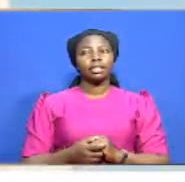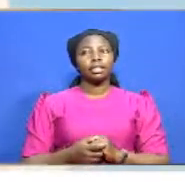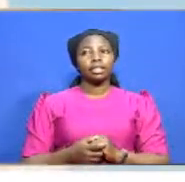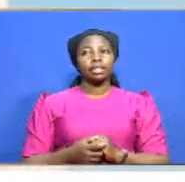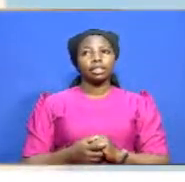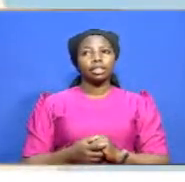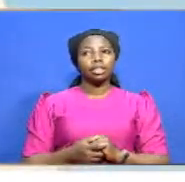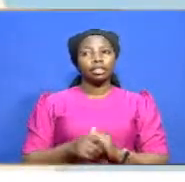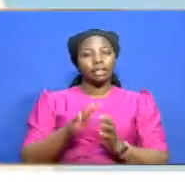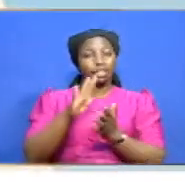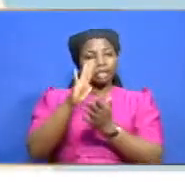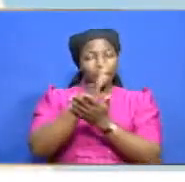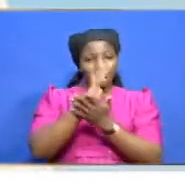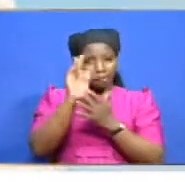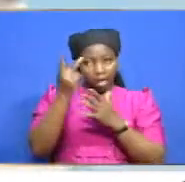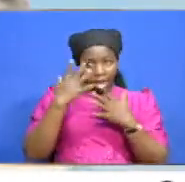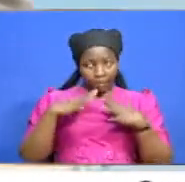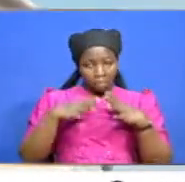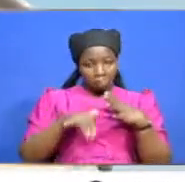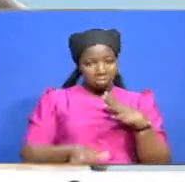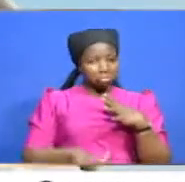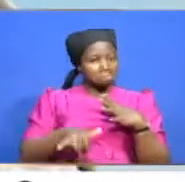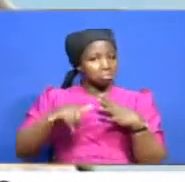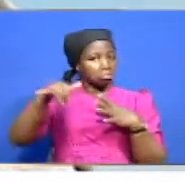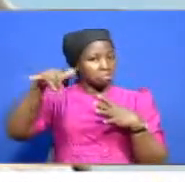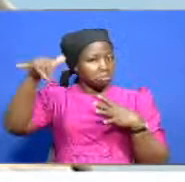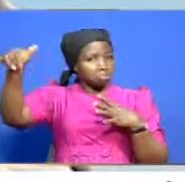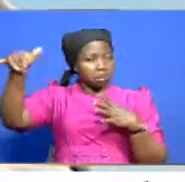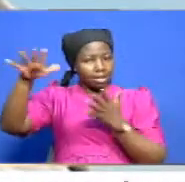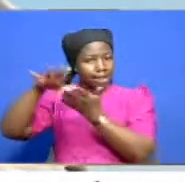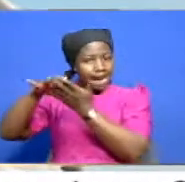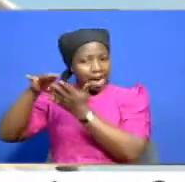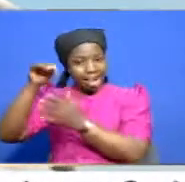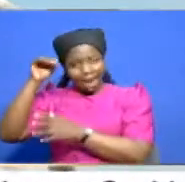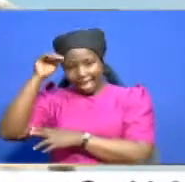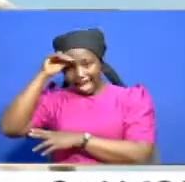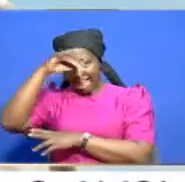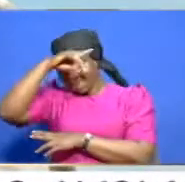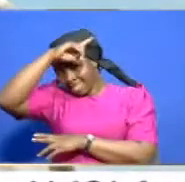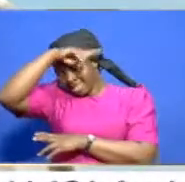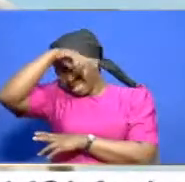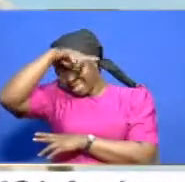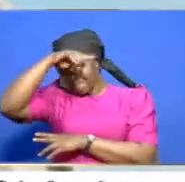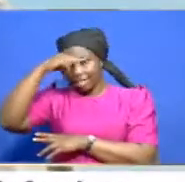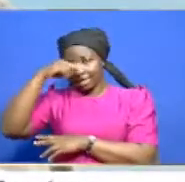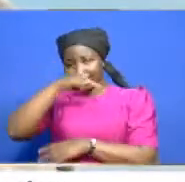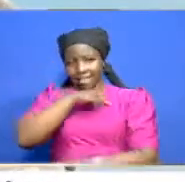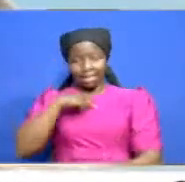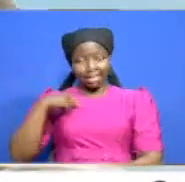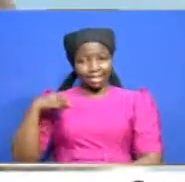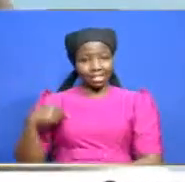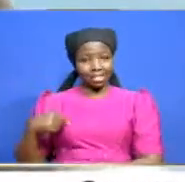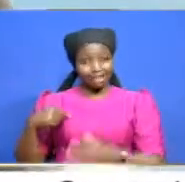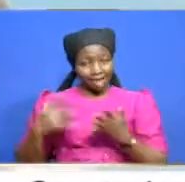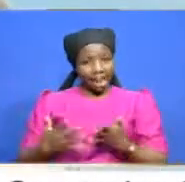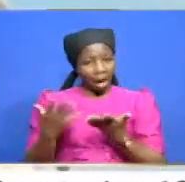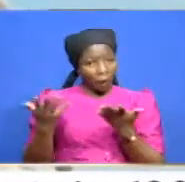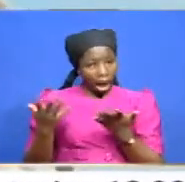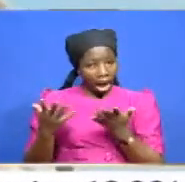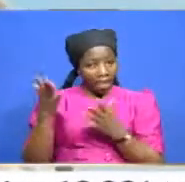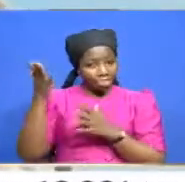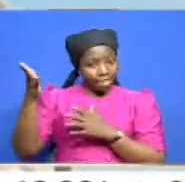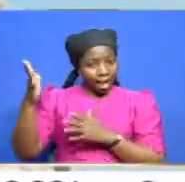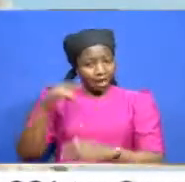some Kenyans leave this country to go and take bachelor's degree in China, where the courses are done in